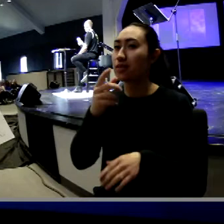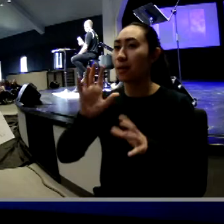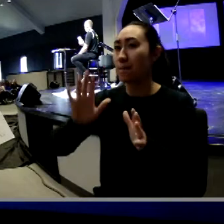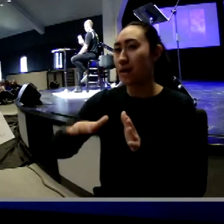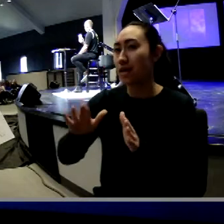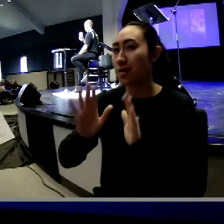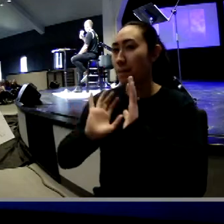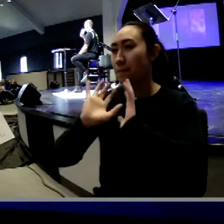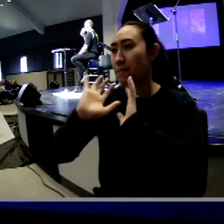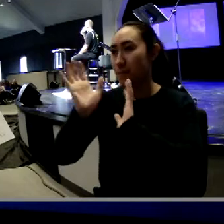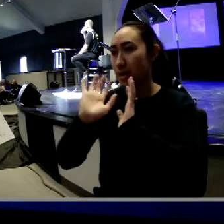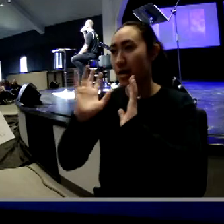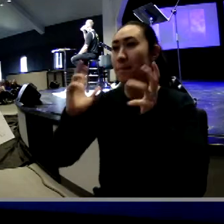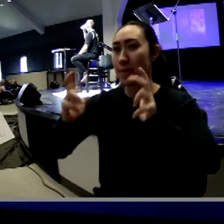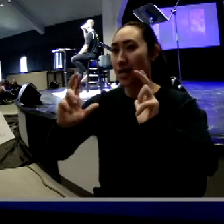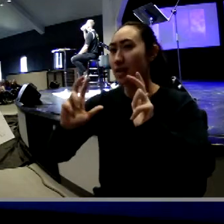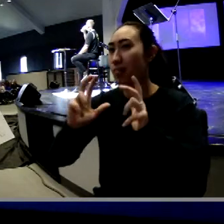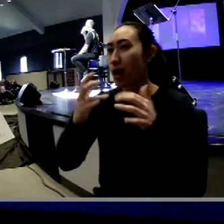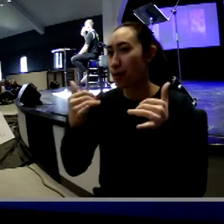And that's all you think about.